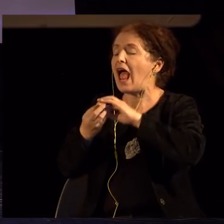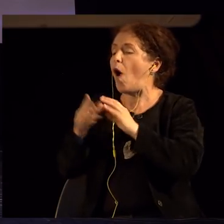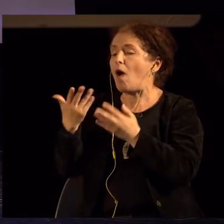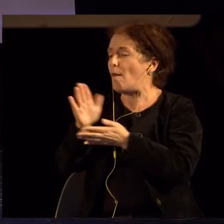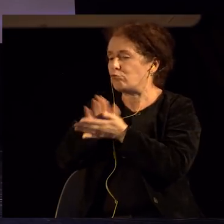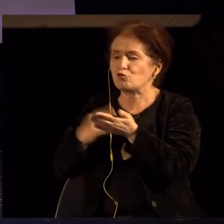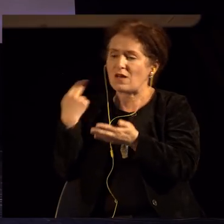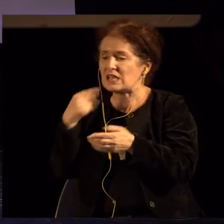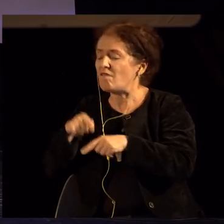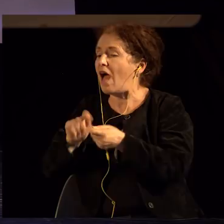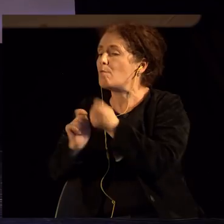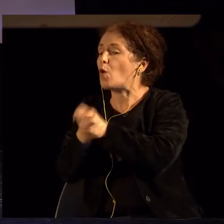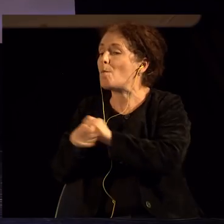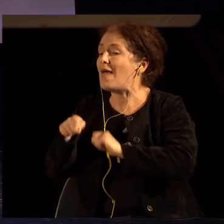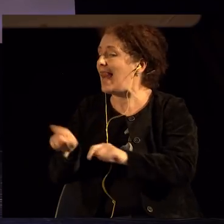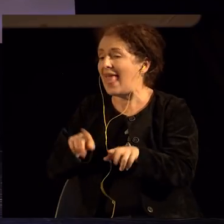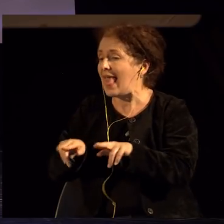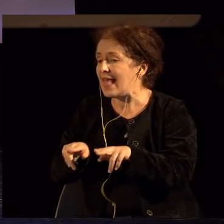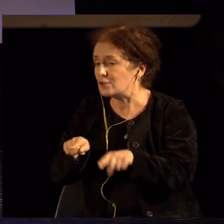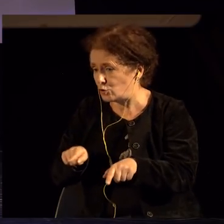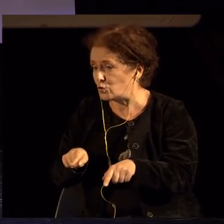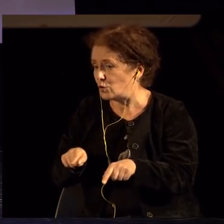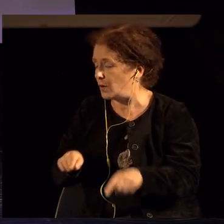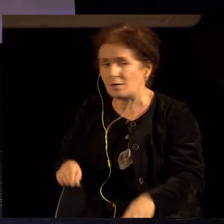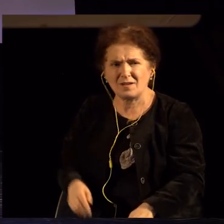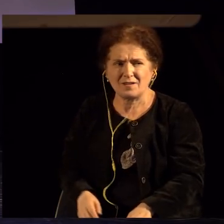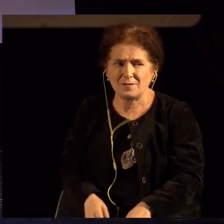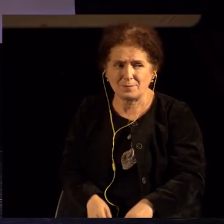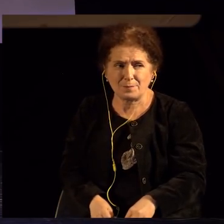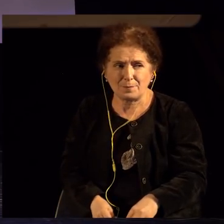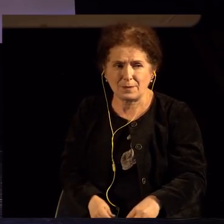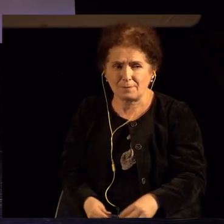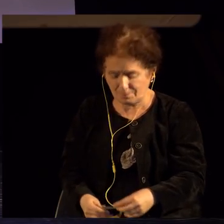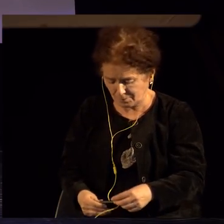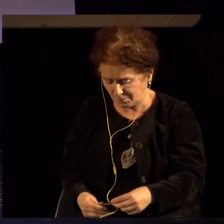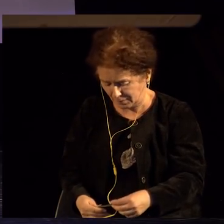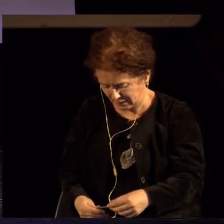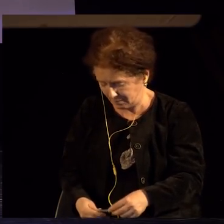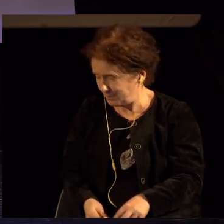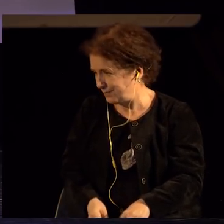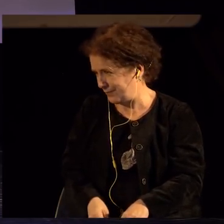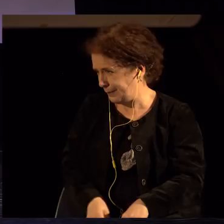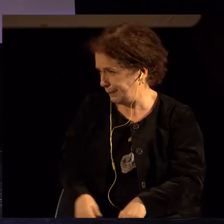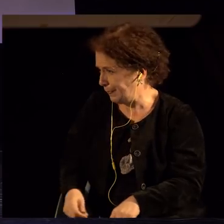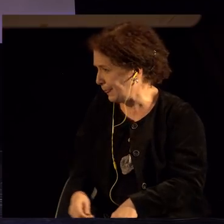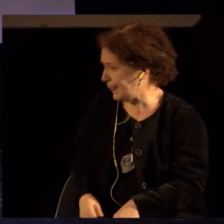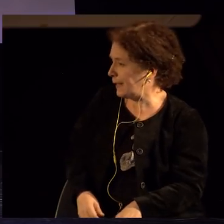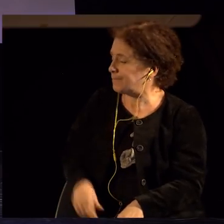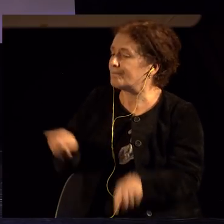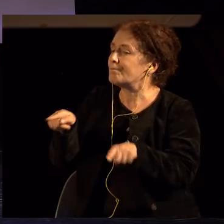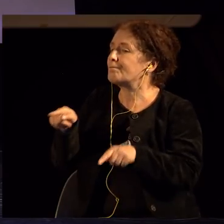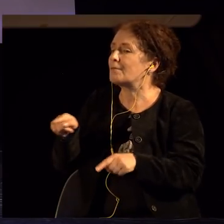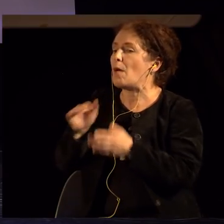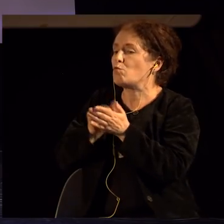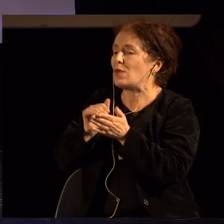have sexual pleasure and do sexual activities. And it needs to happen for both the vagina and the penis